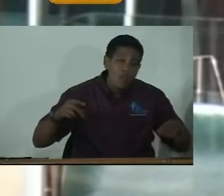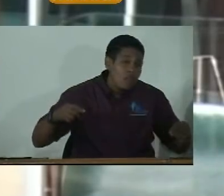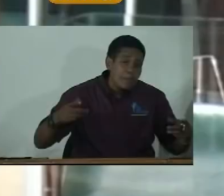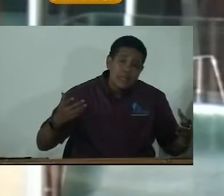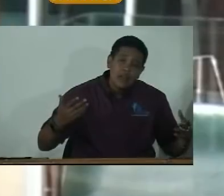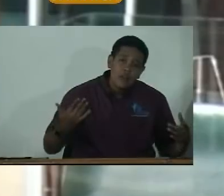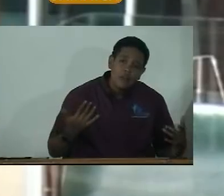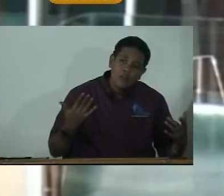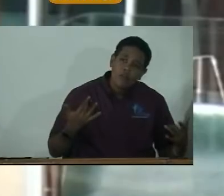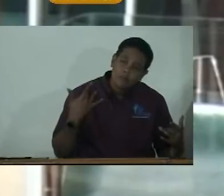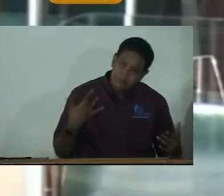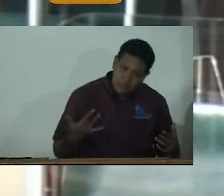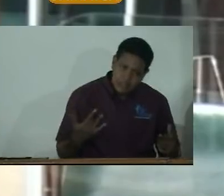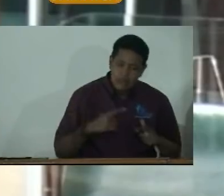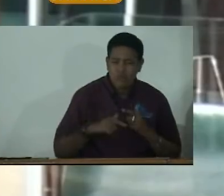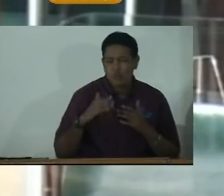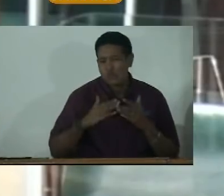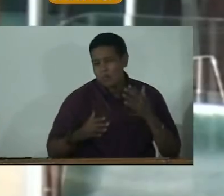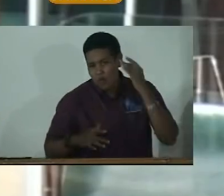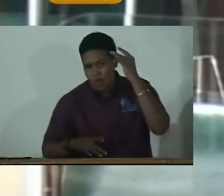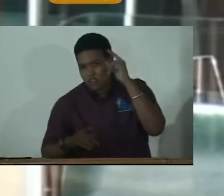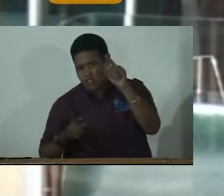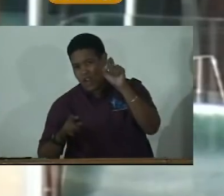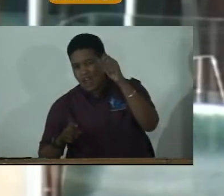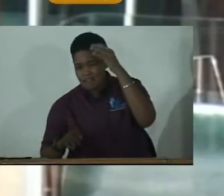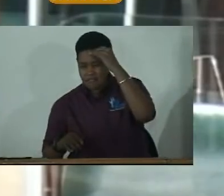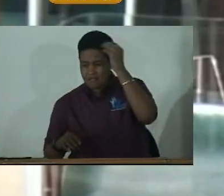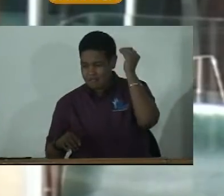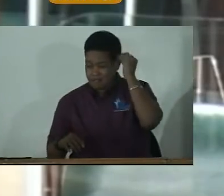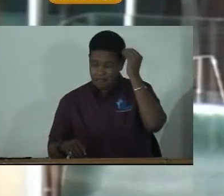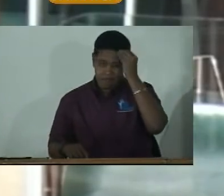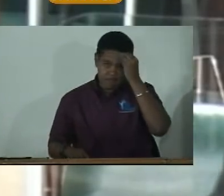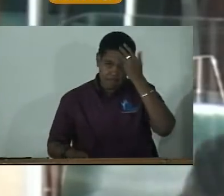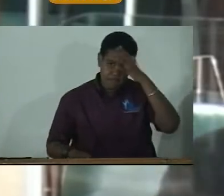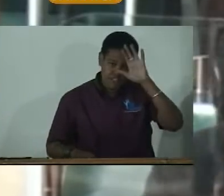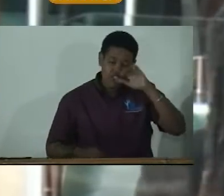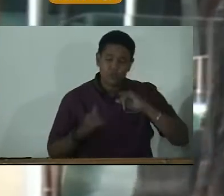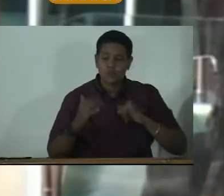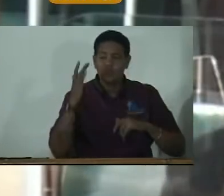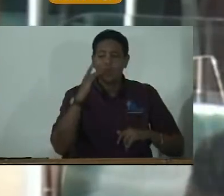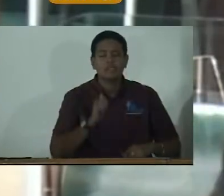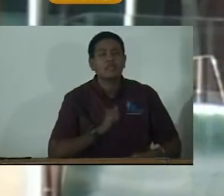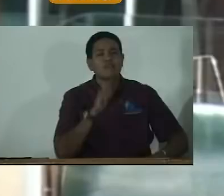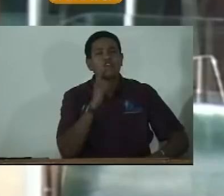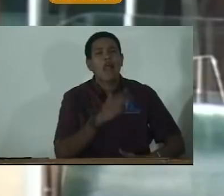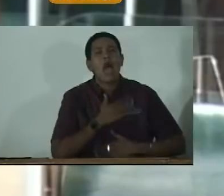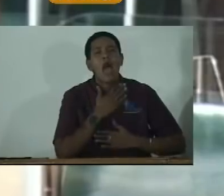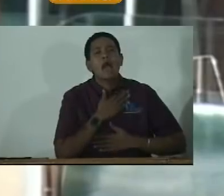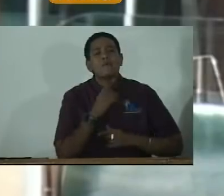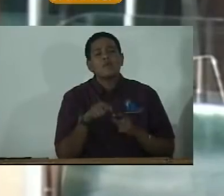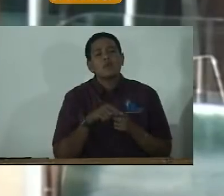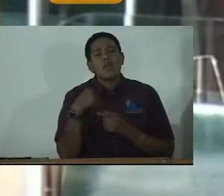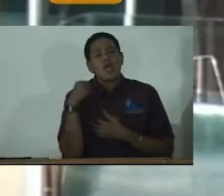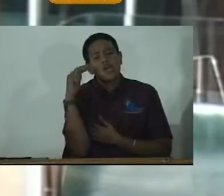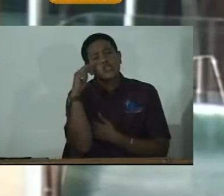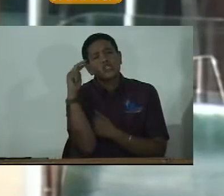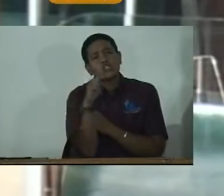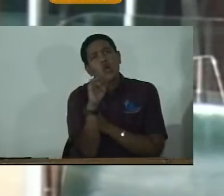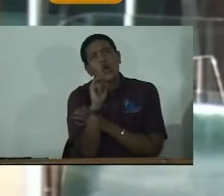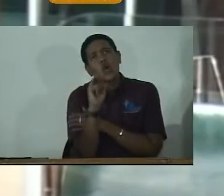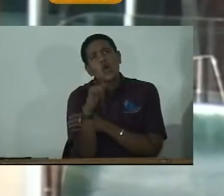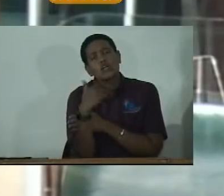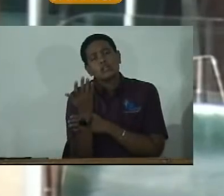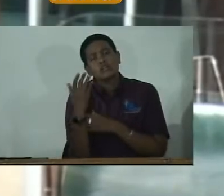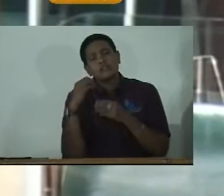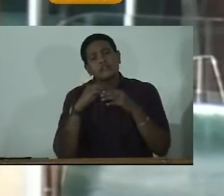the considerations which have to be forefront in the minds, and which is why I was happy when I saw that